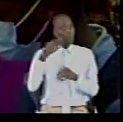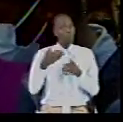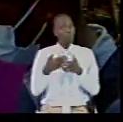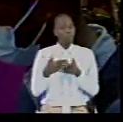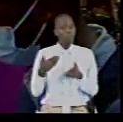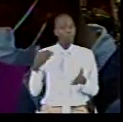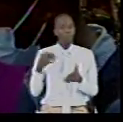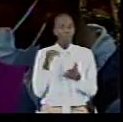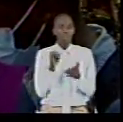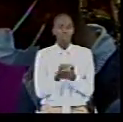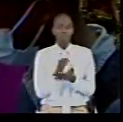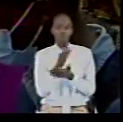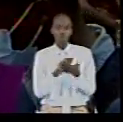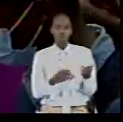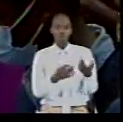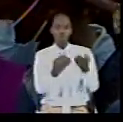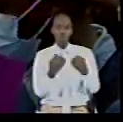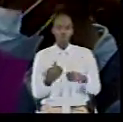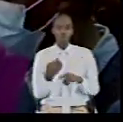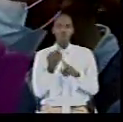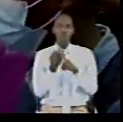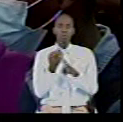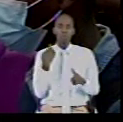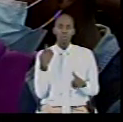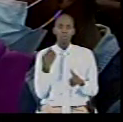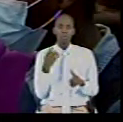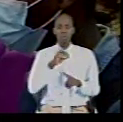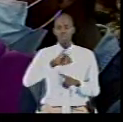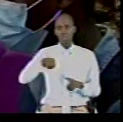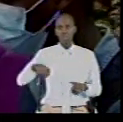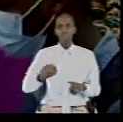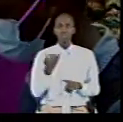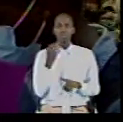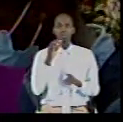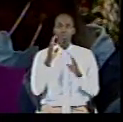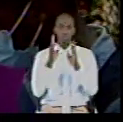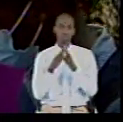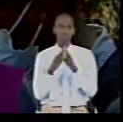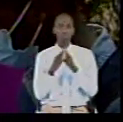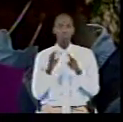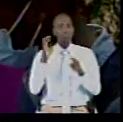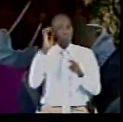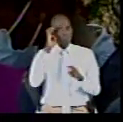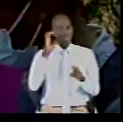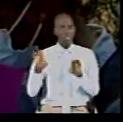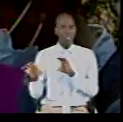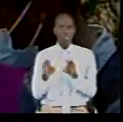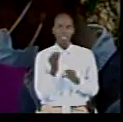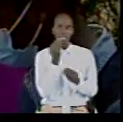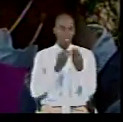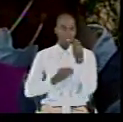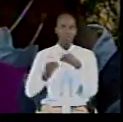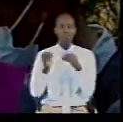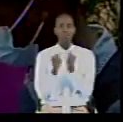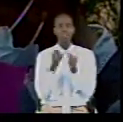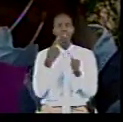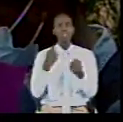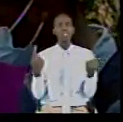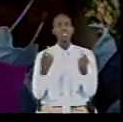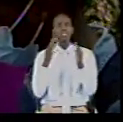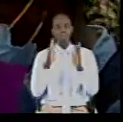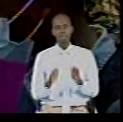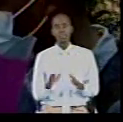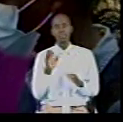from James, that's James in Jerusalem, he did eat with the Gentiles. He did